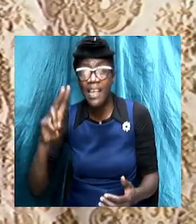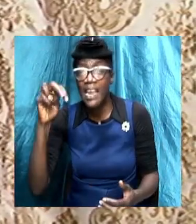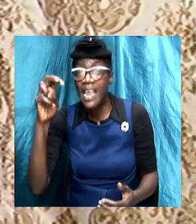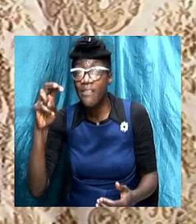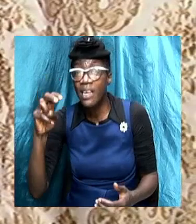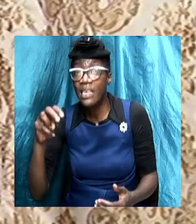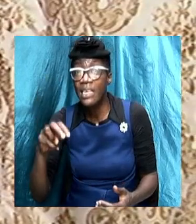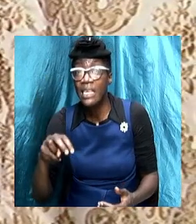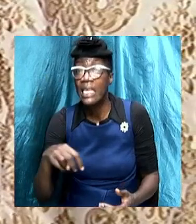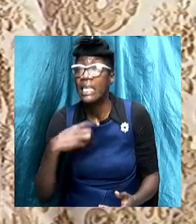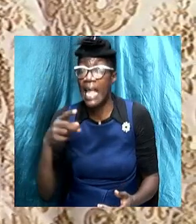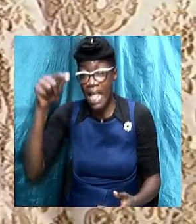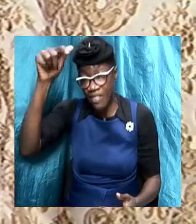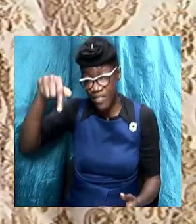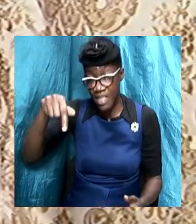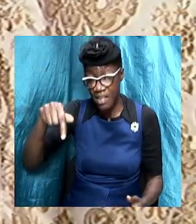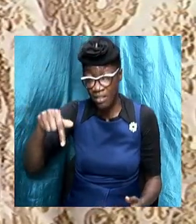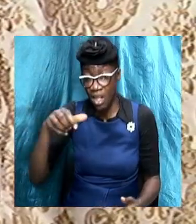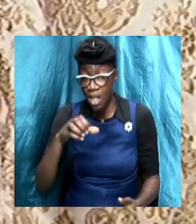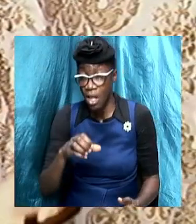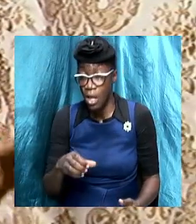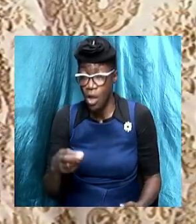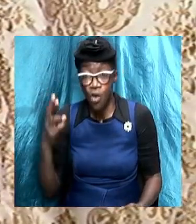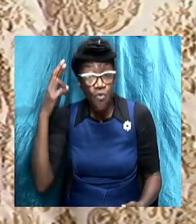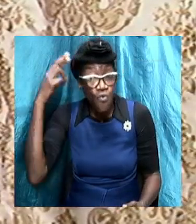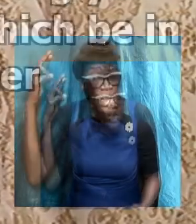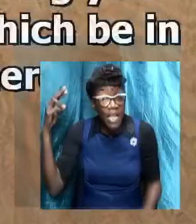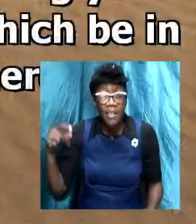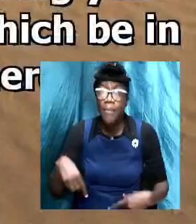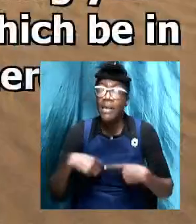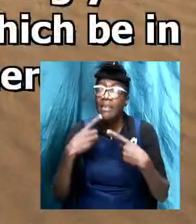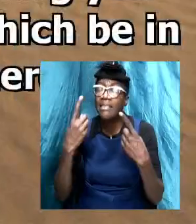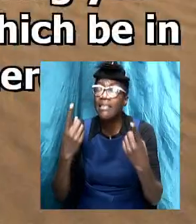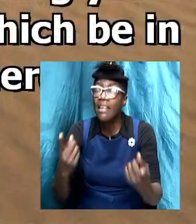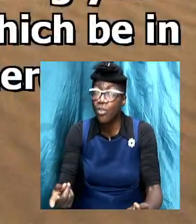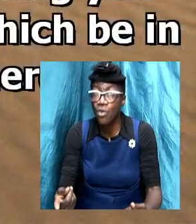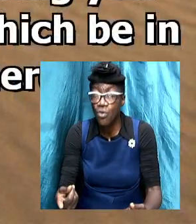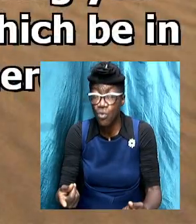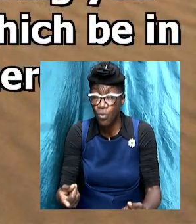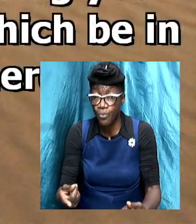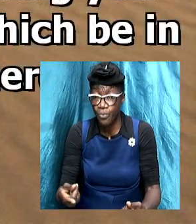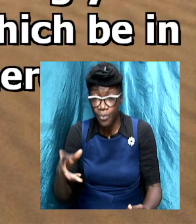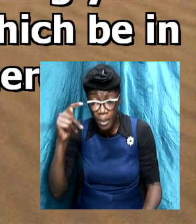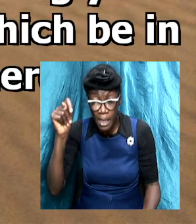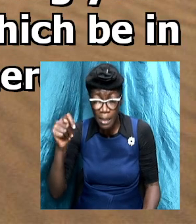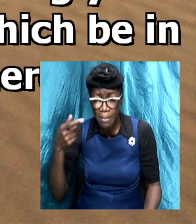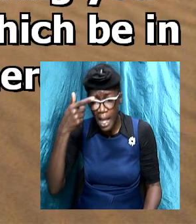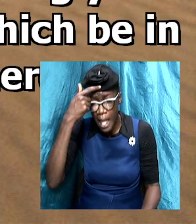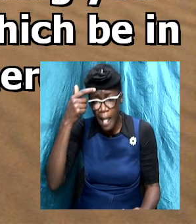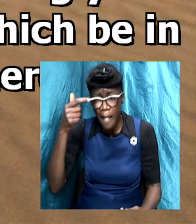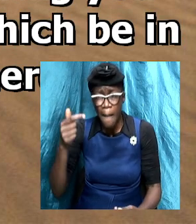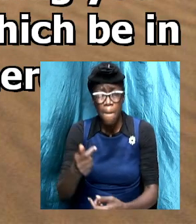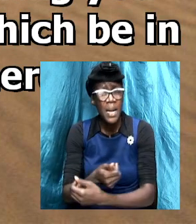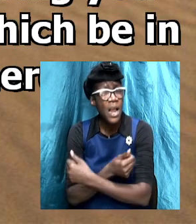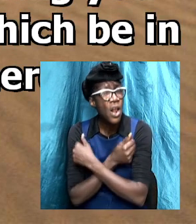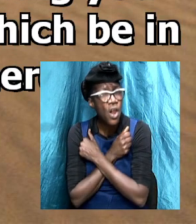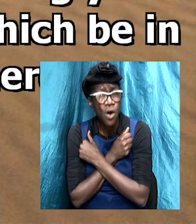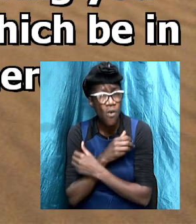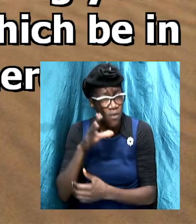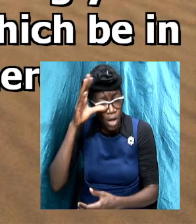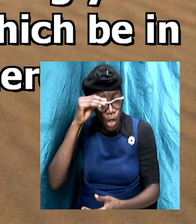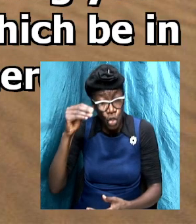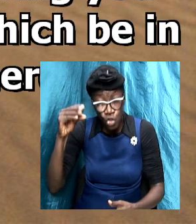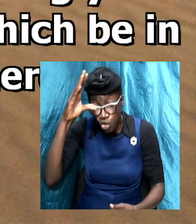have I sent unto you Timothy, who is my beloved son and faithful in the